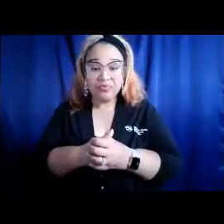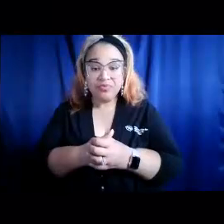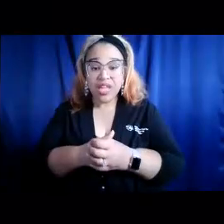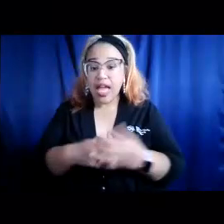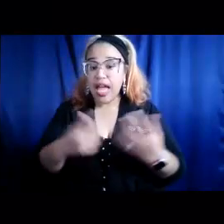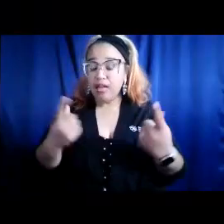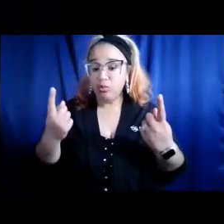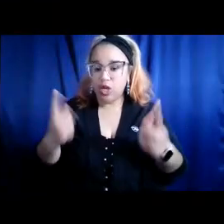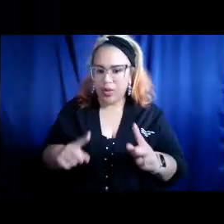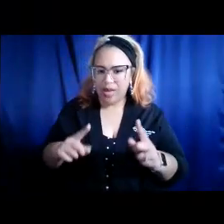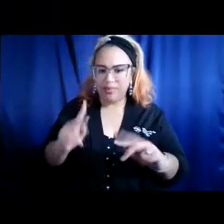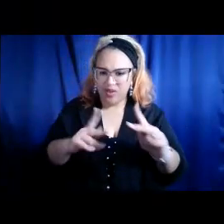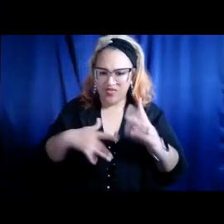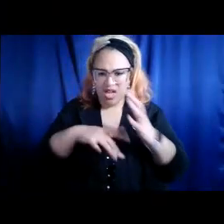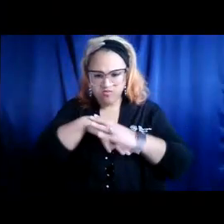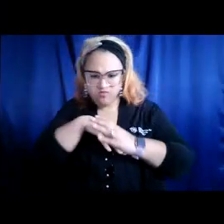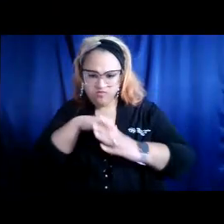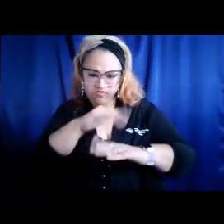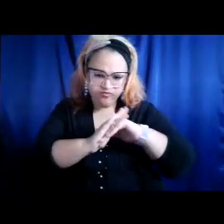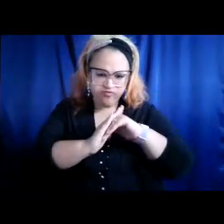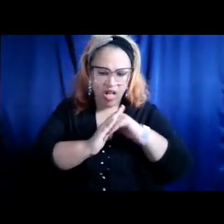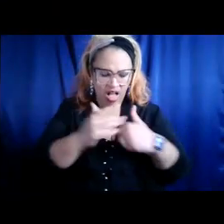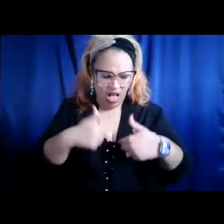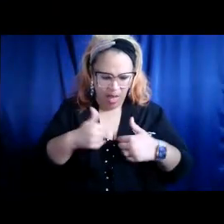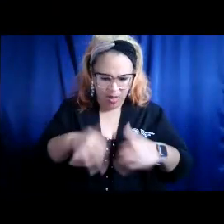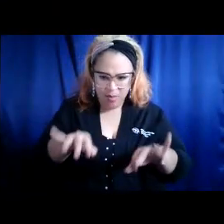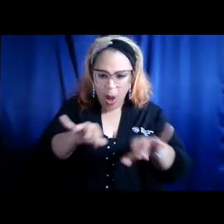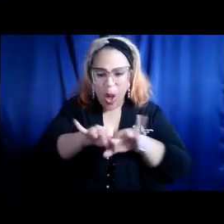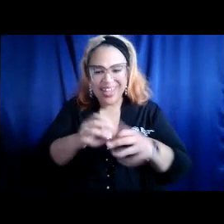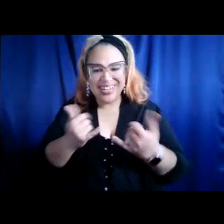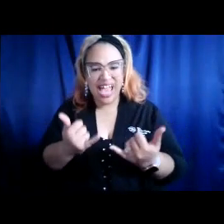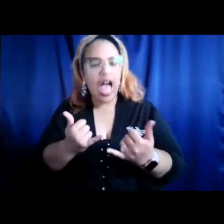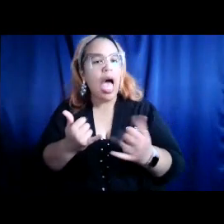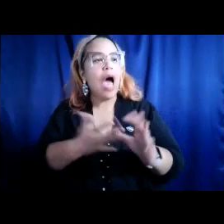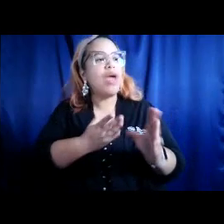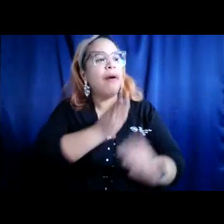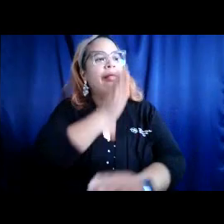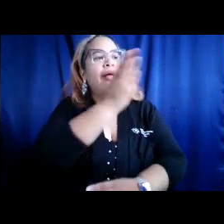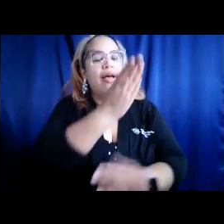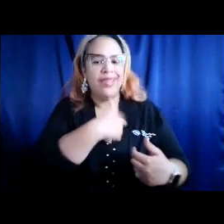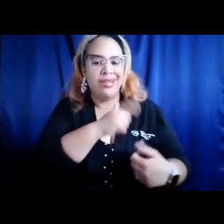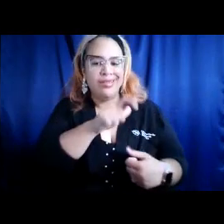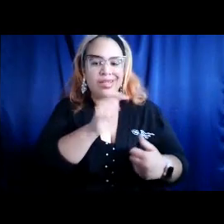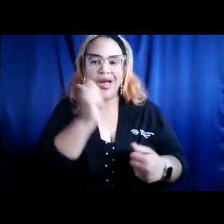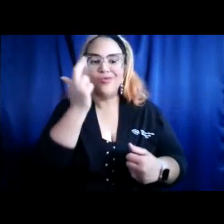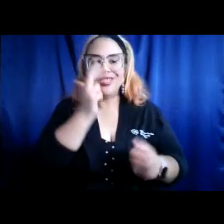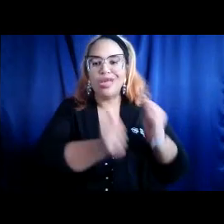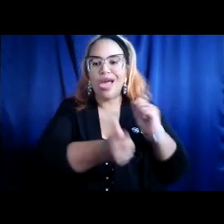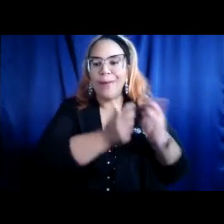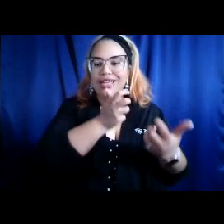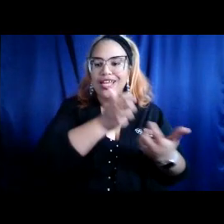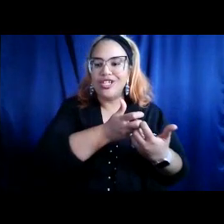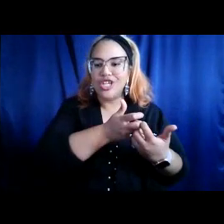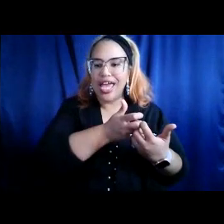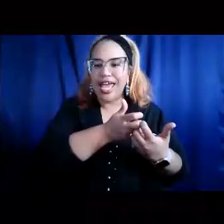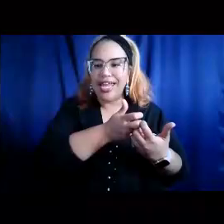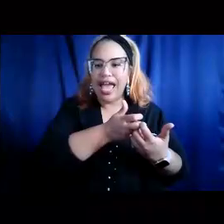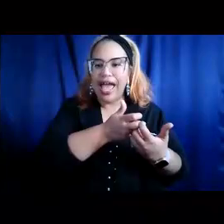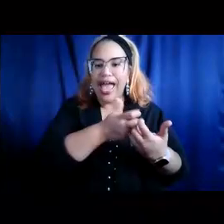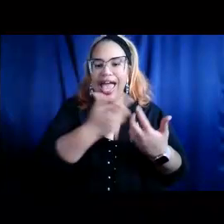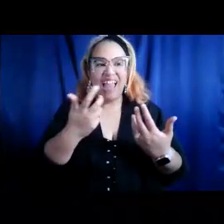and they feel encouraged to pursue career growth without fear of stigma or judgment. It's also a space where